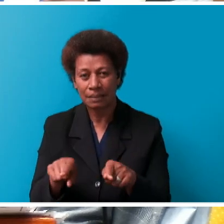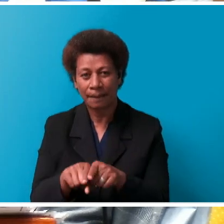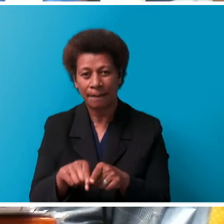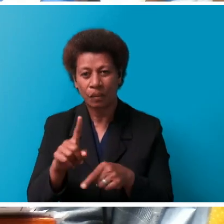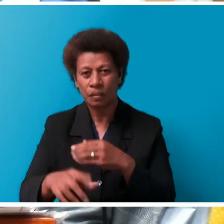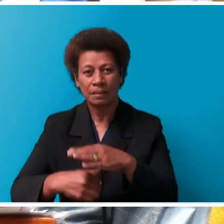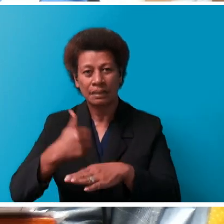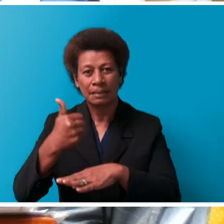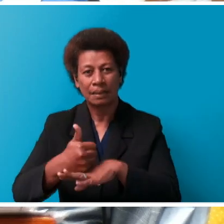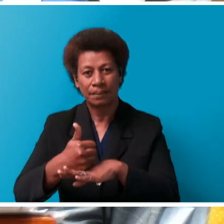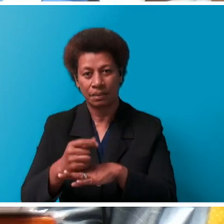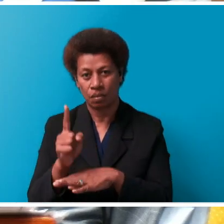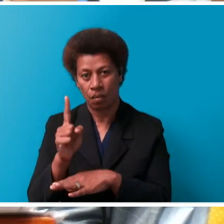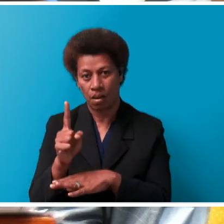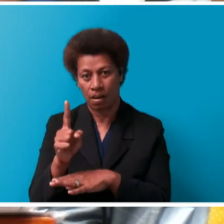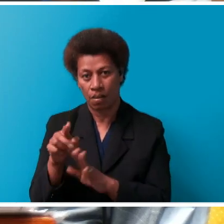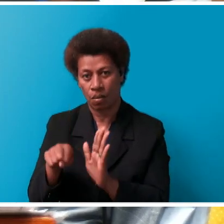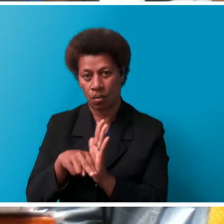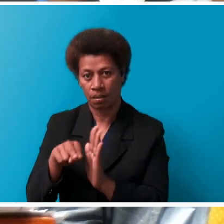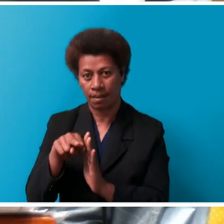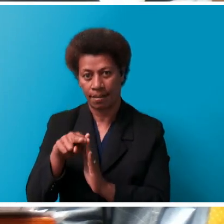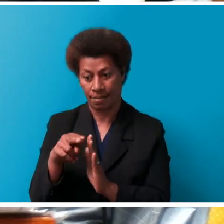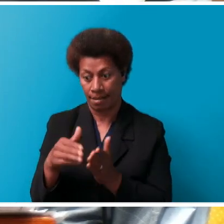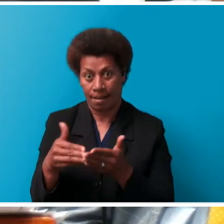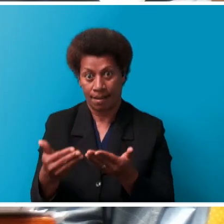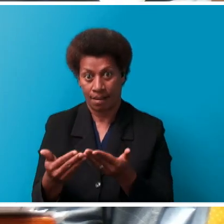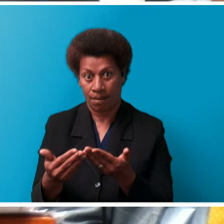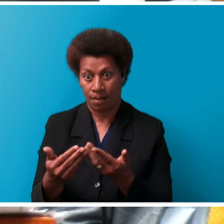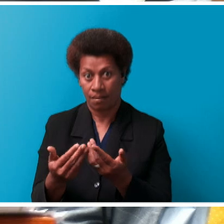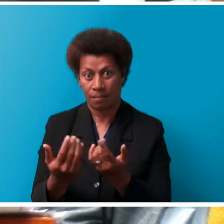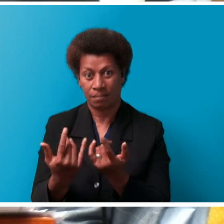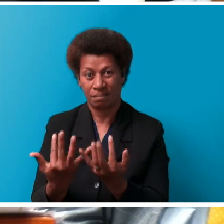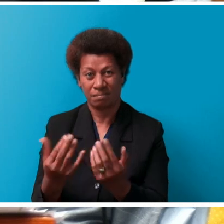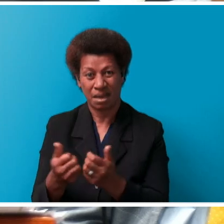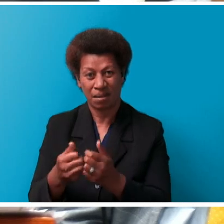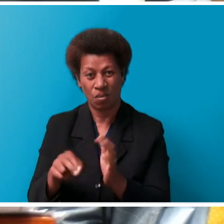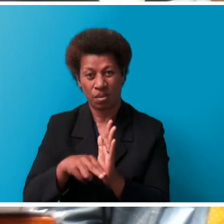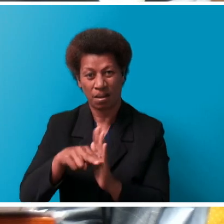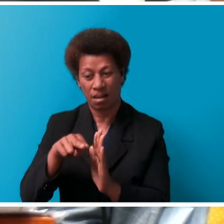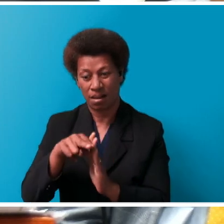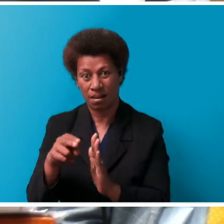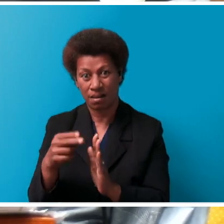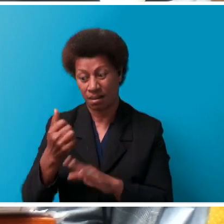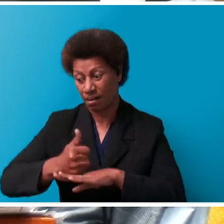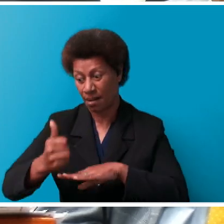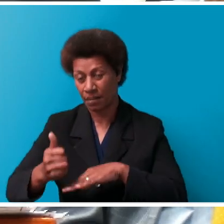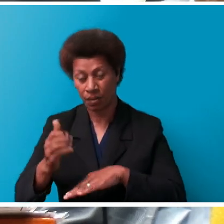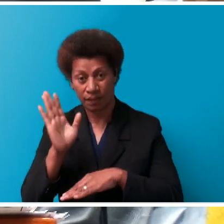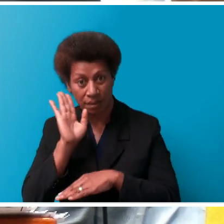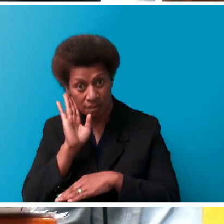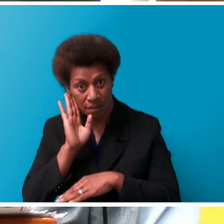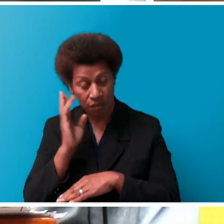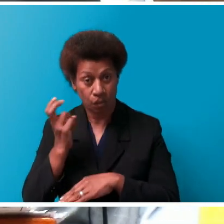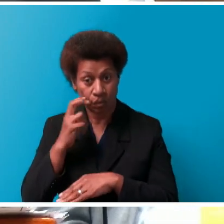established, only one hotel. Now there are several hotels, and as a government, we have listened to the tourism sector